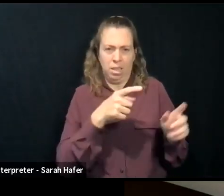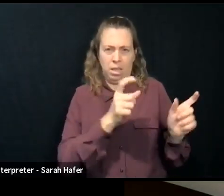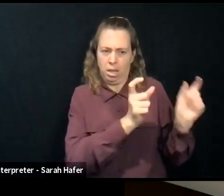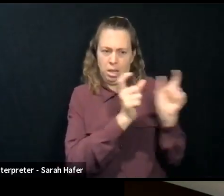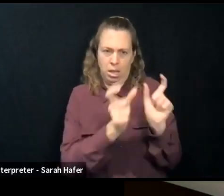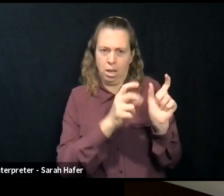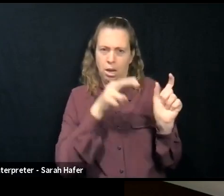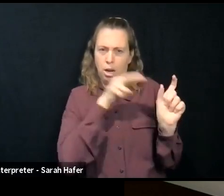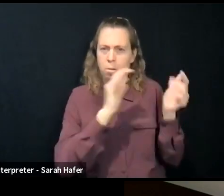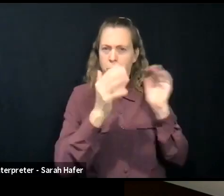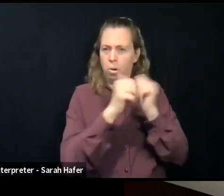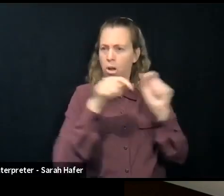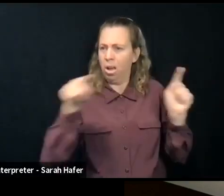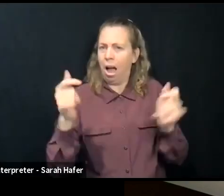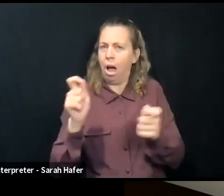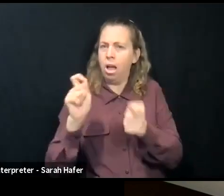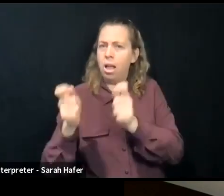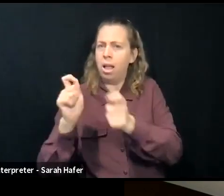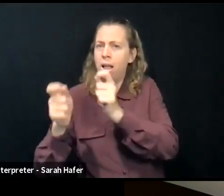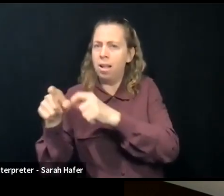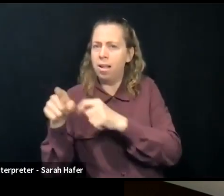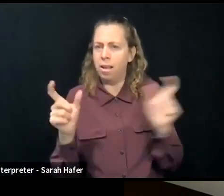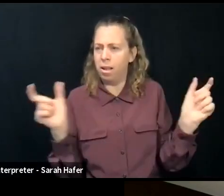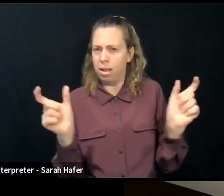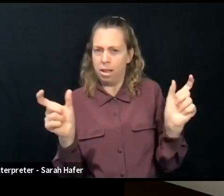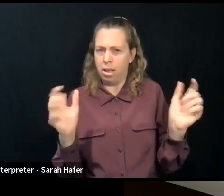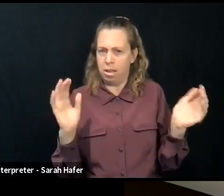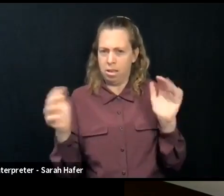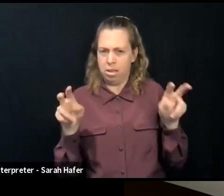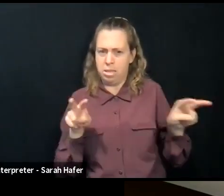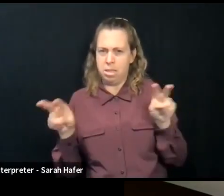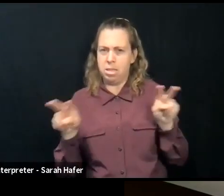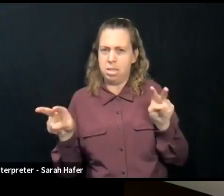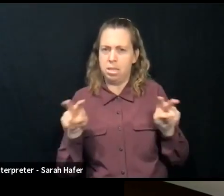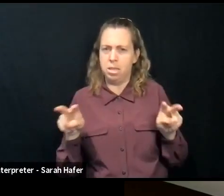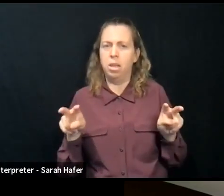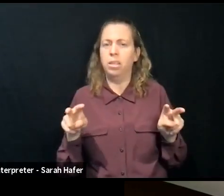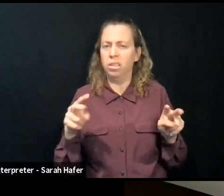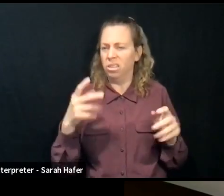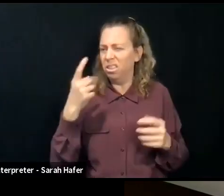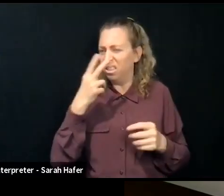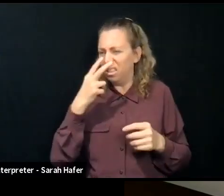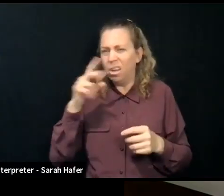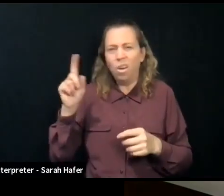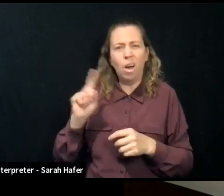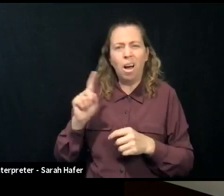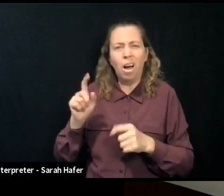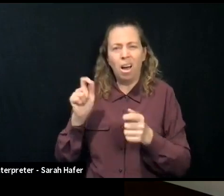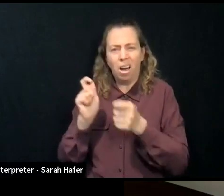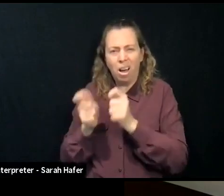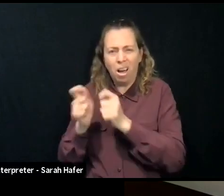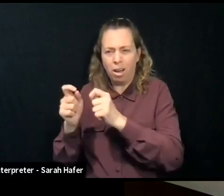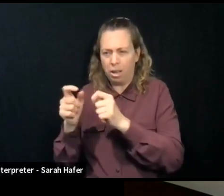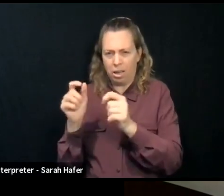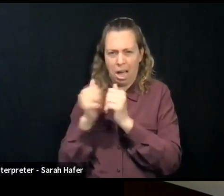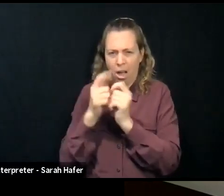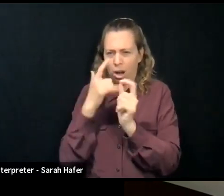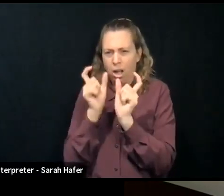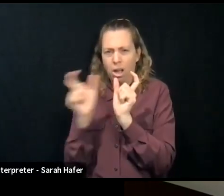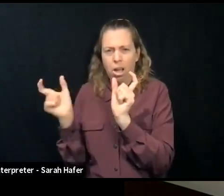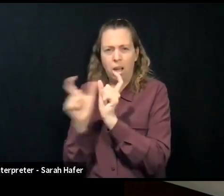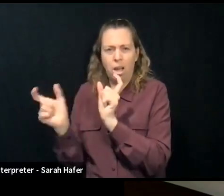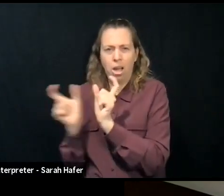virus sequence to the wild-type virus sequence and establish whether those sequences are different or not. As you can imagine, there are hundreds of variants